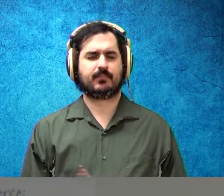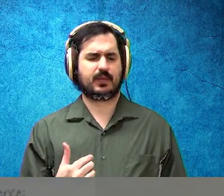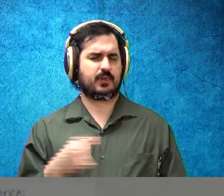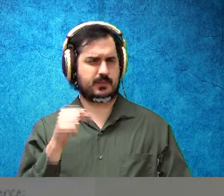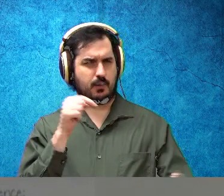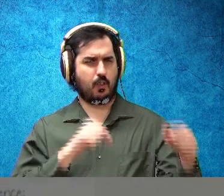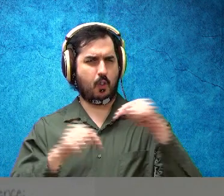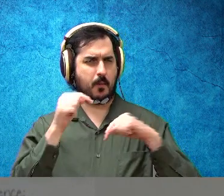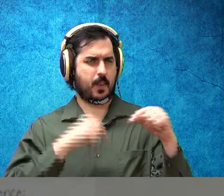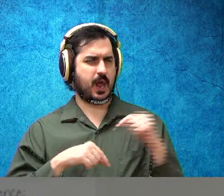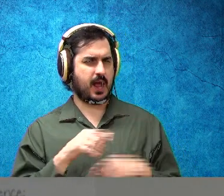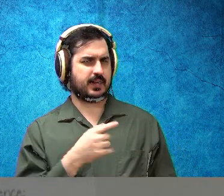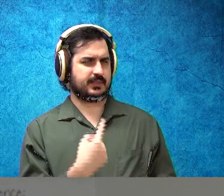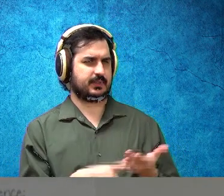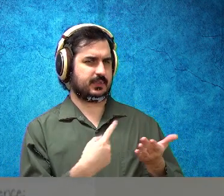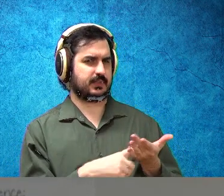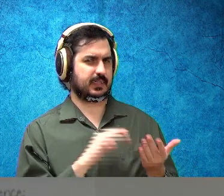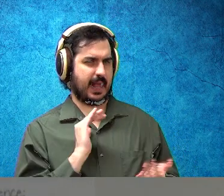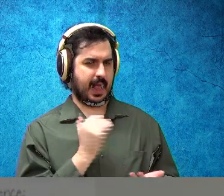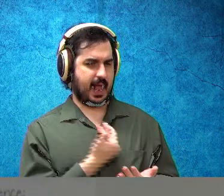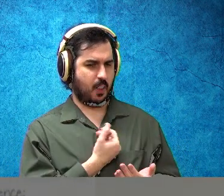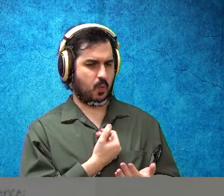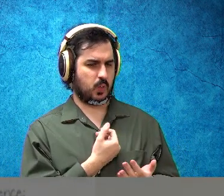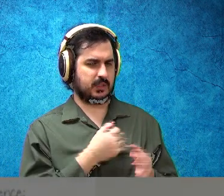our essential question.